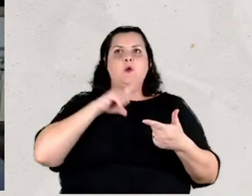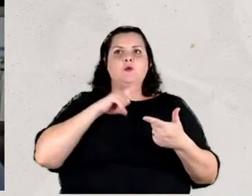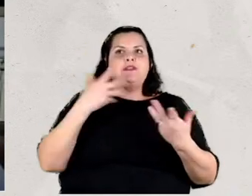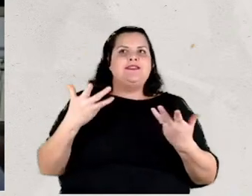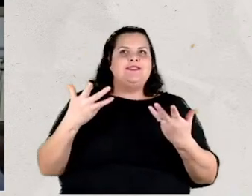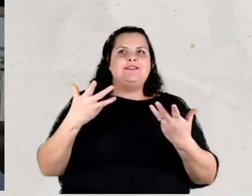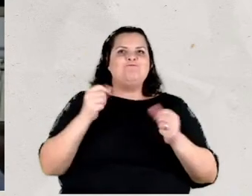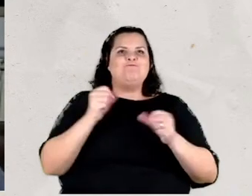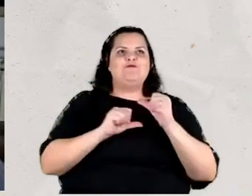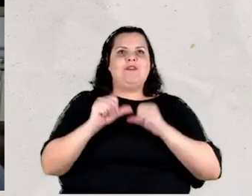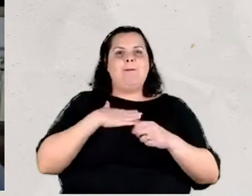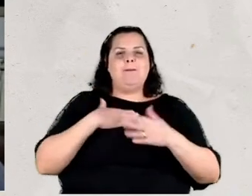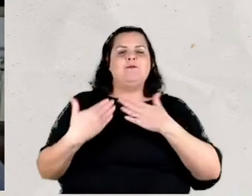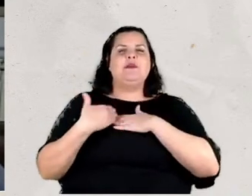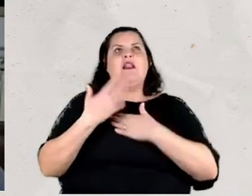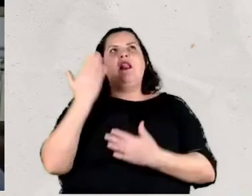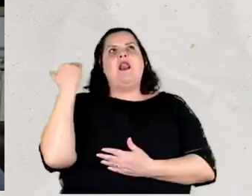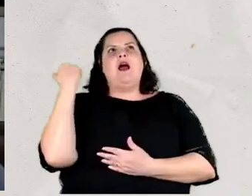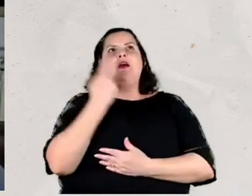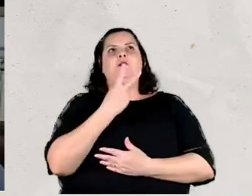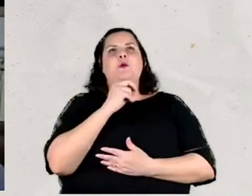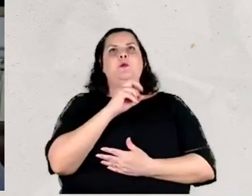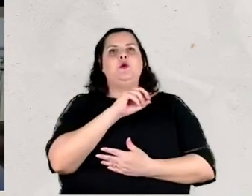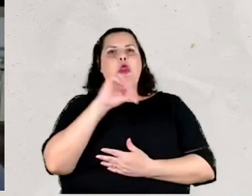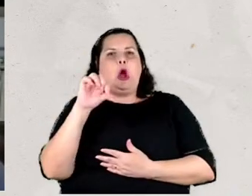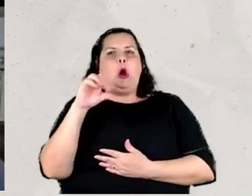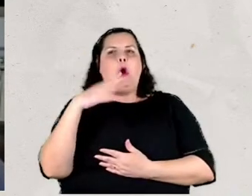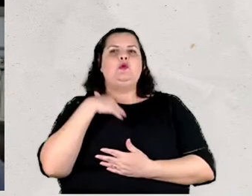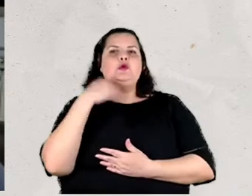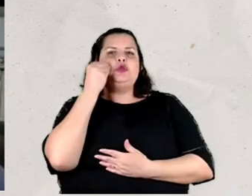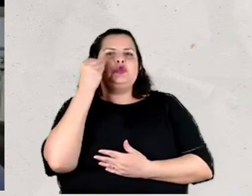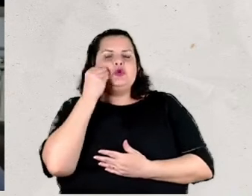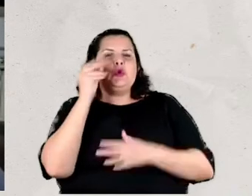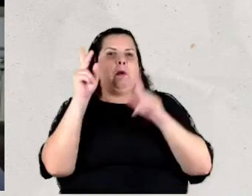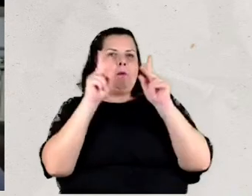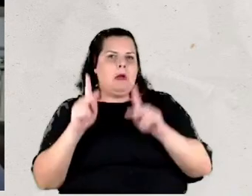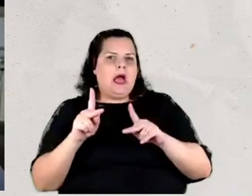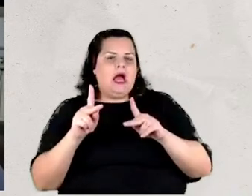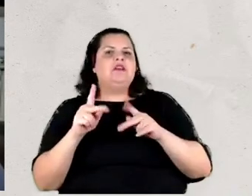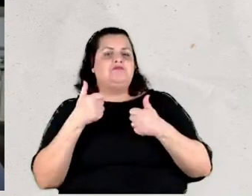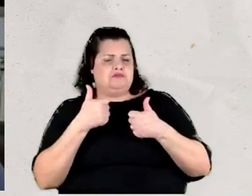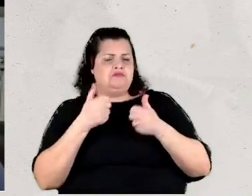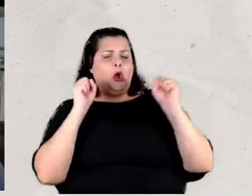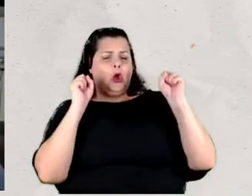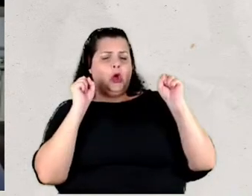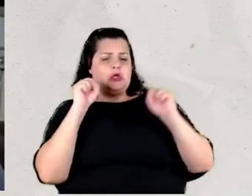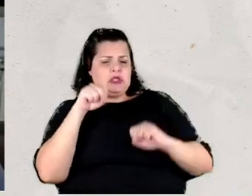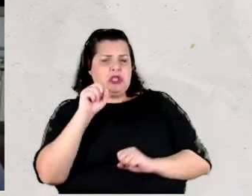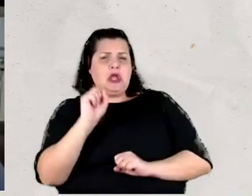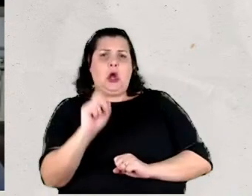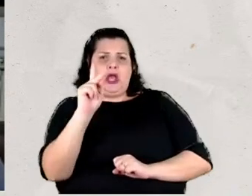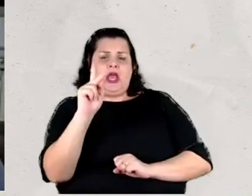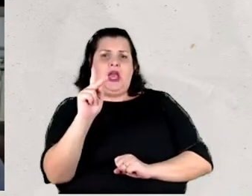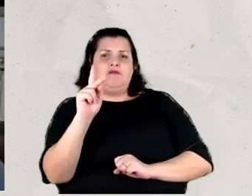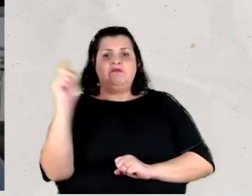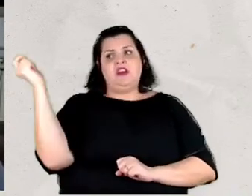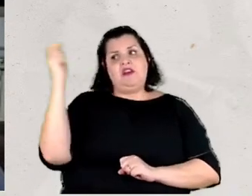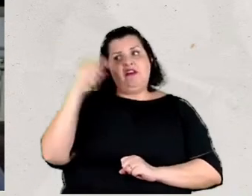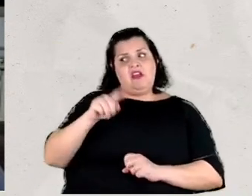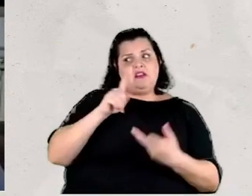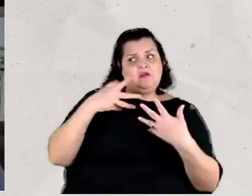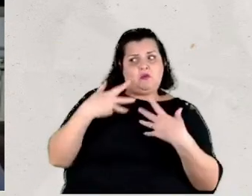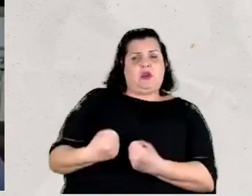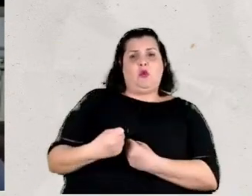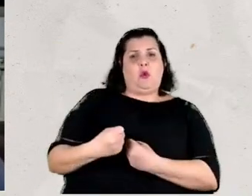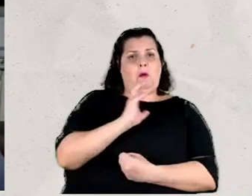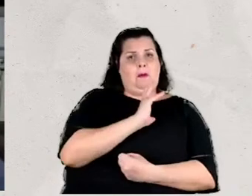Yes, we did. And those offers were rejected. And that's an important part of the record. But at the same time, it's not enough for us